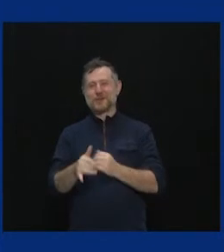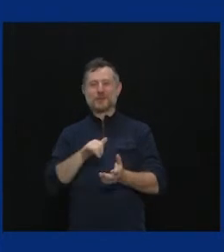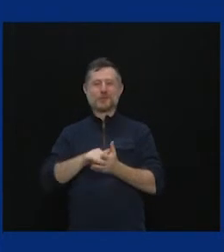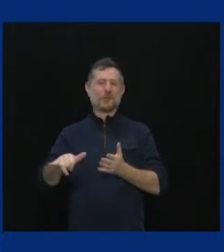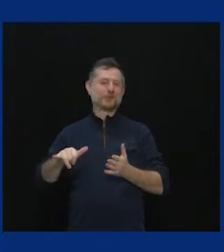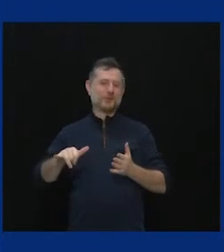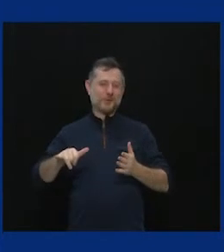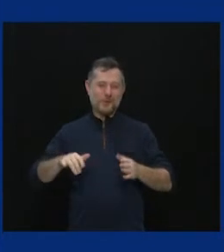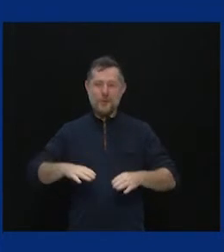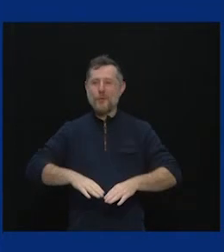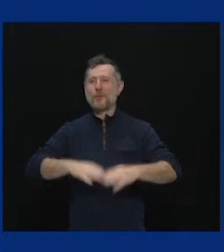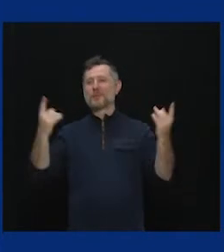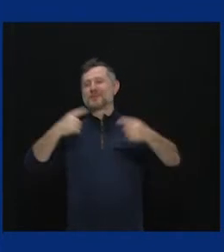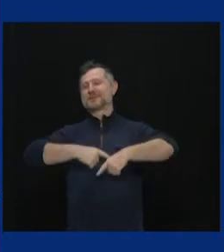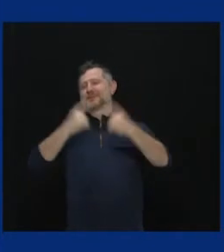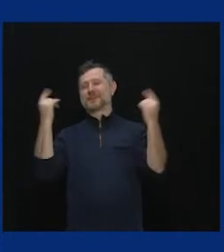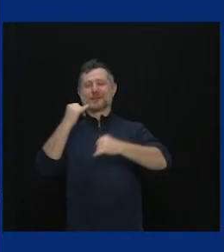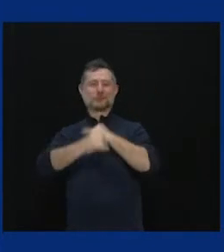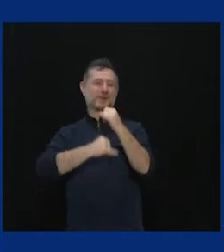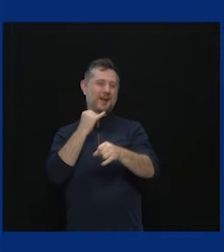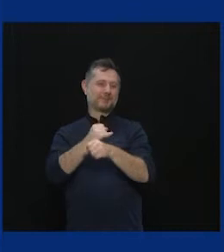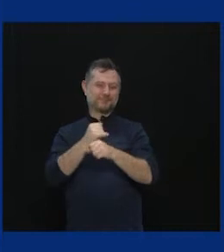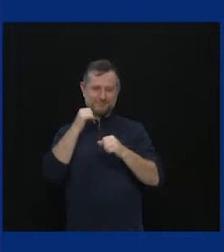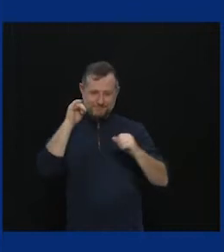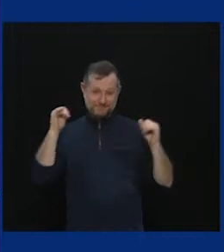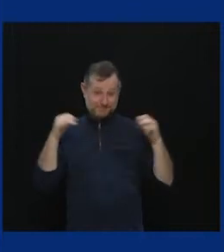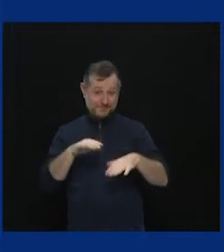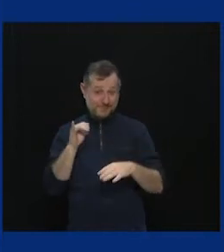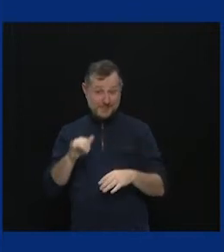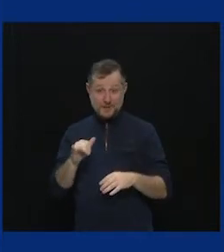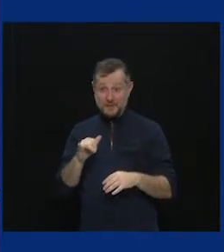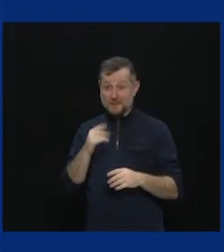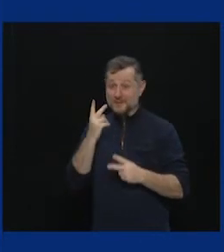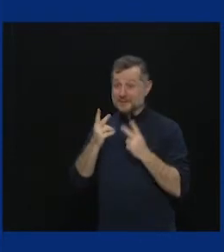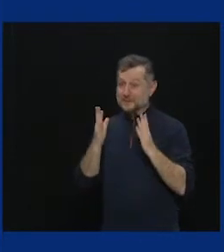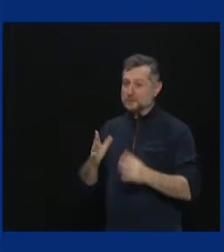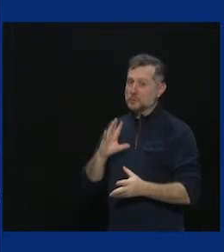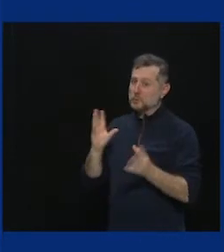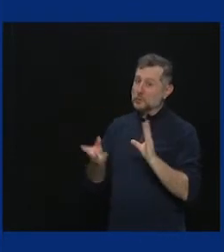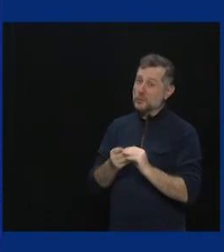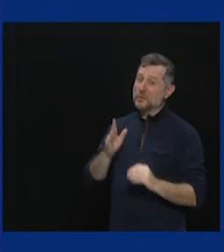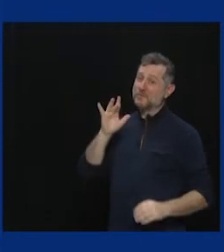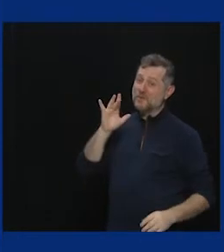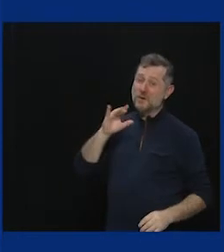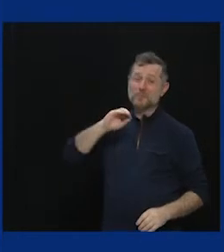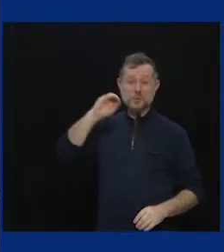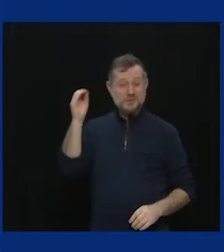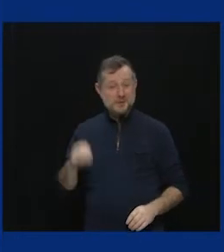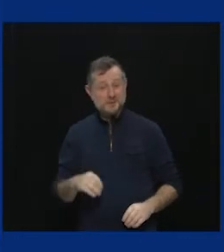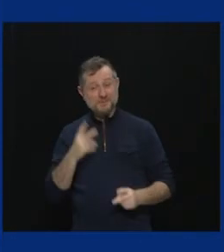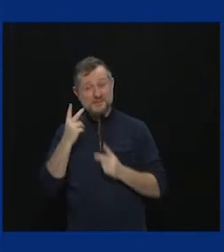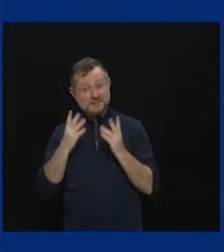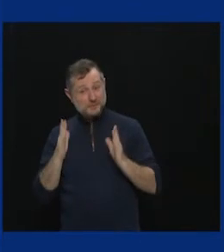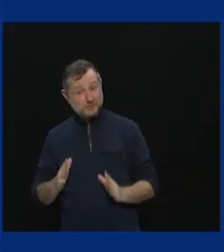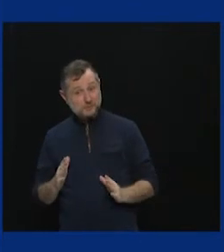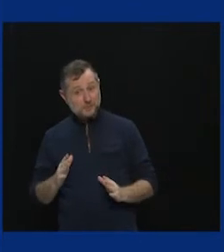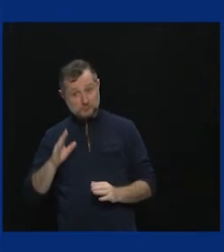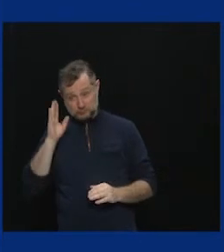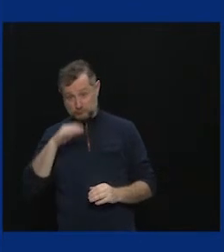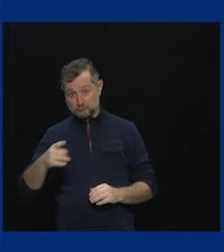visitation. Keep in mind, international visitors may only make up 20% of the visitors, but they are responsible